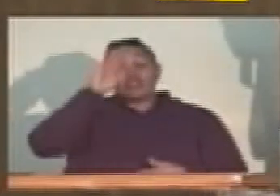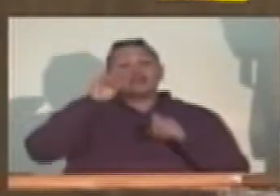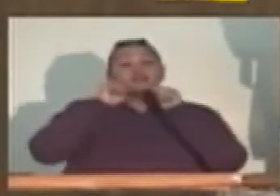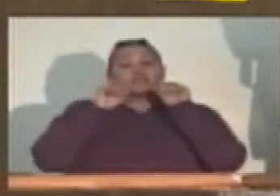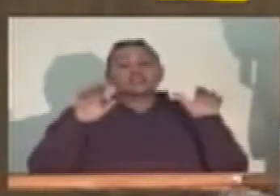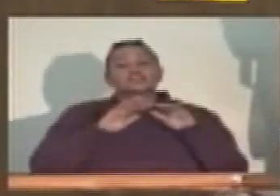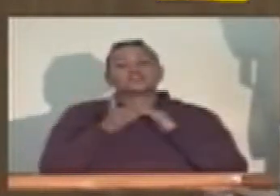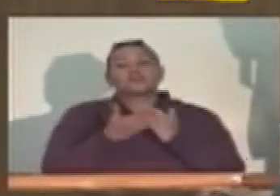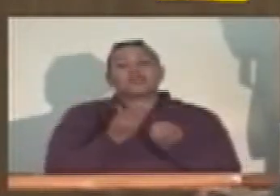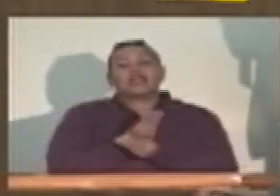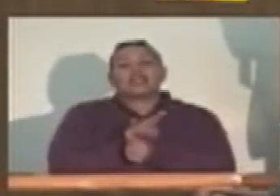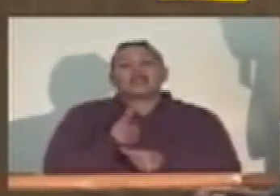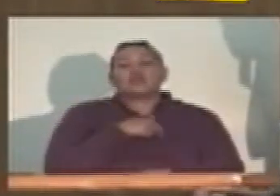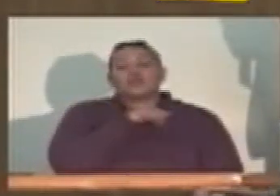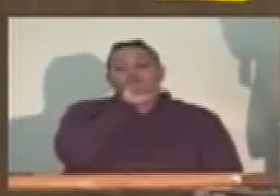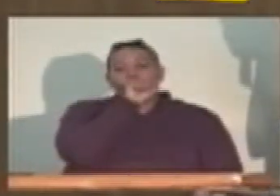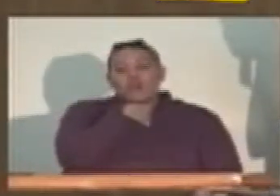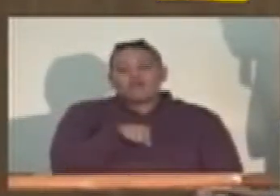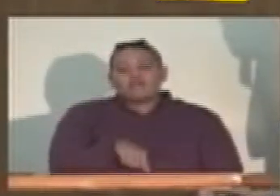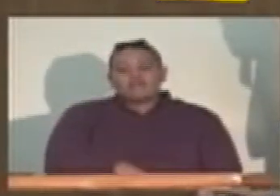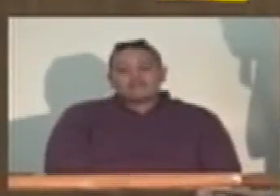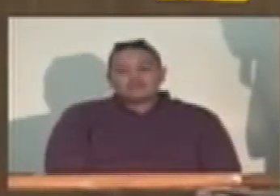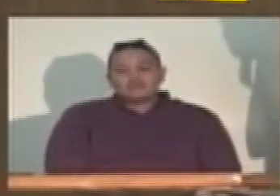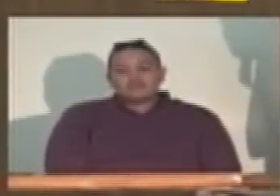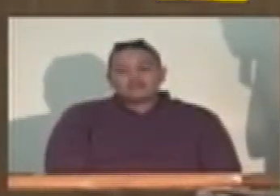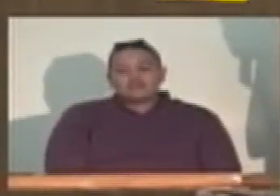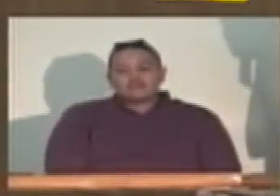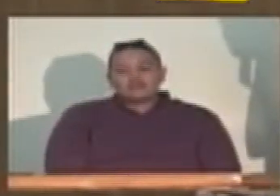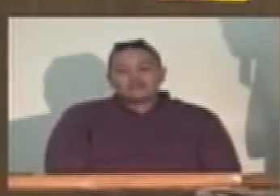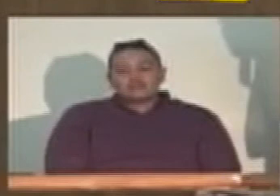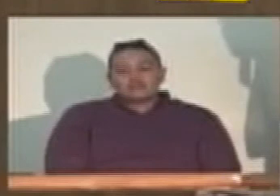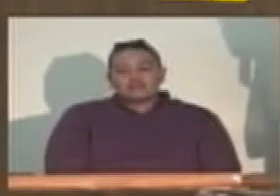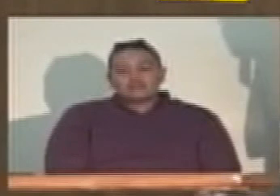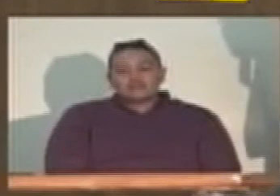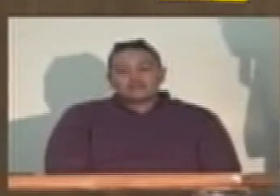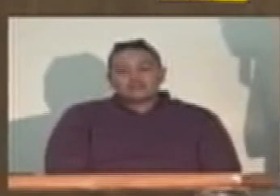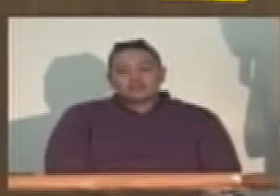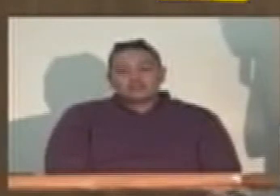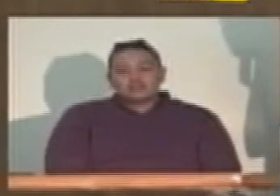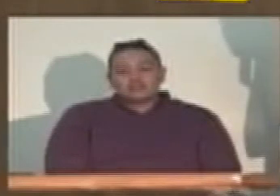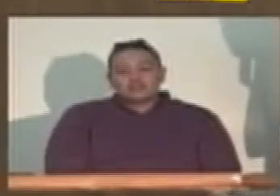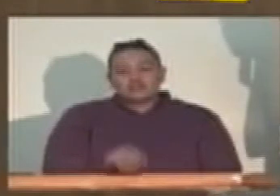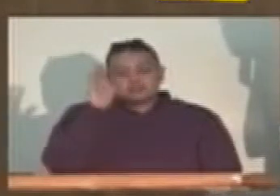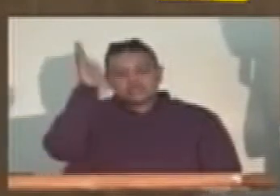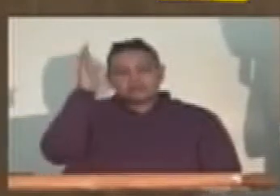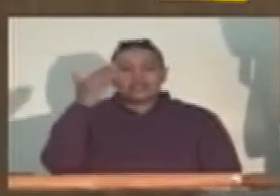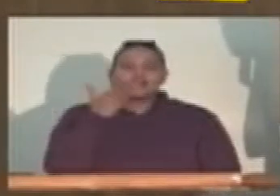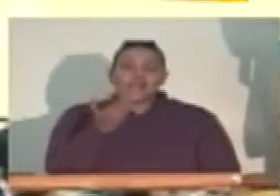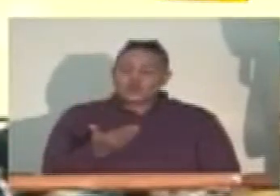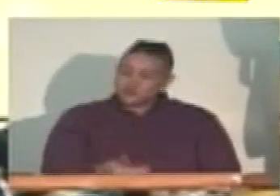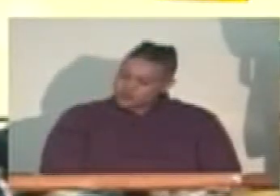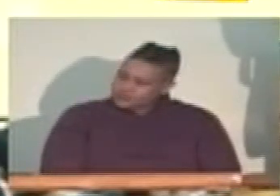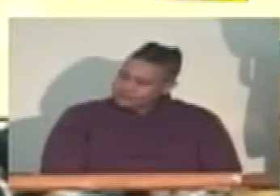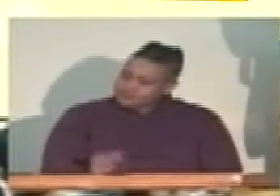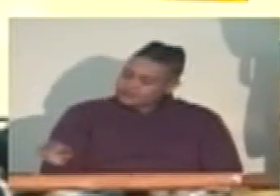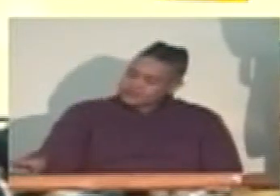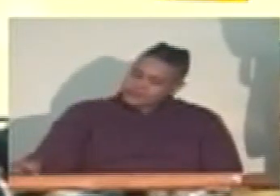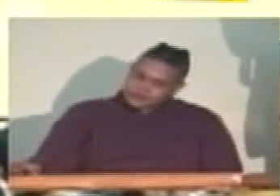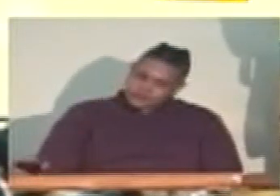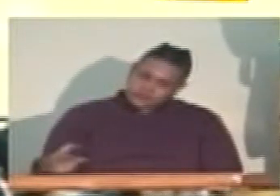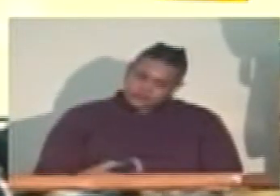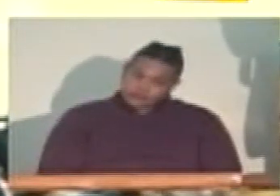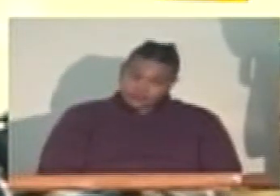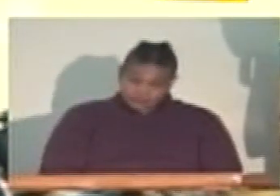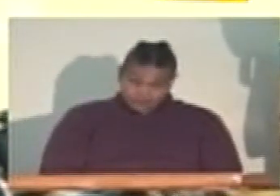Jamaica, land we love. Mr. Speaker, ladies and gentlemen, I thank you. Well